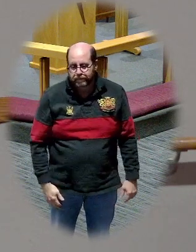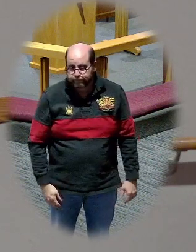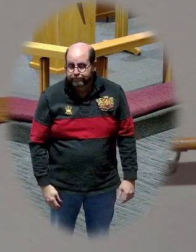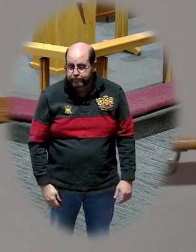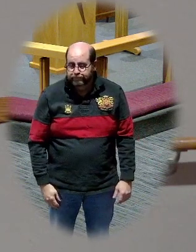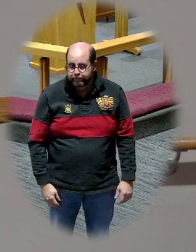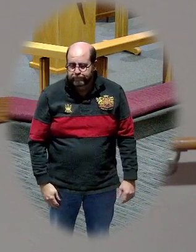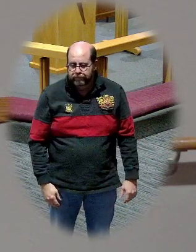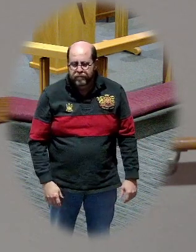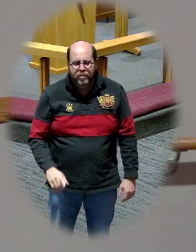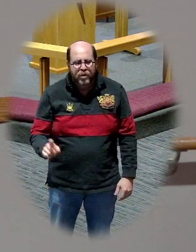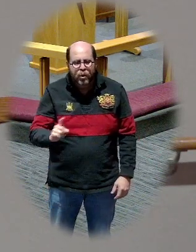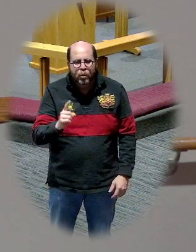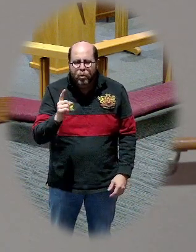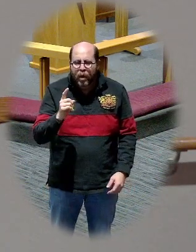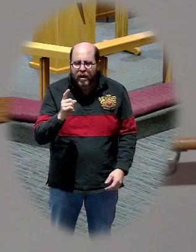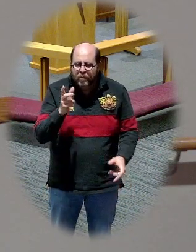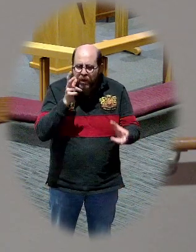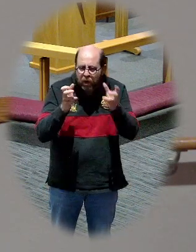Where have we heard that before?